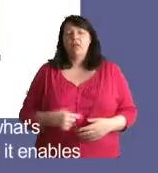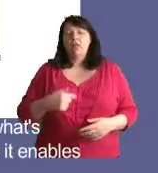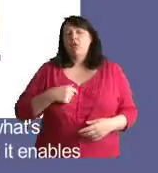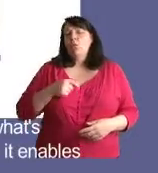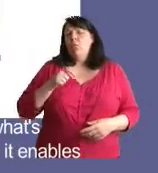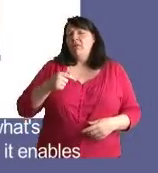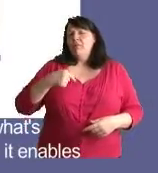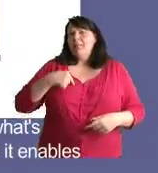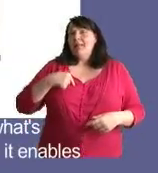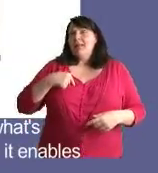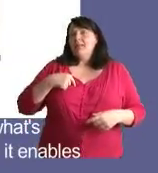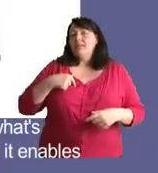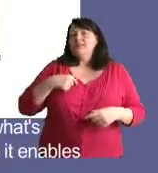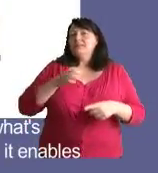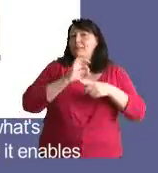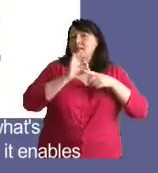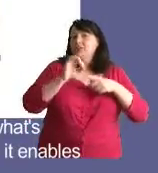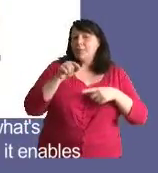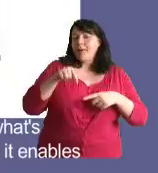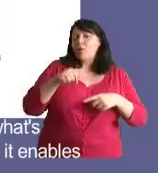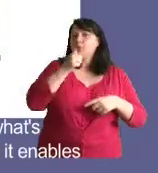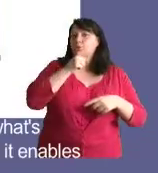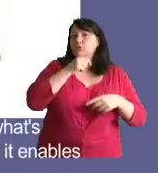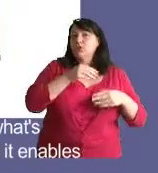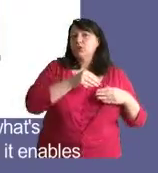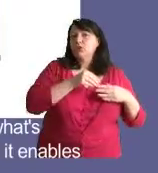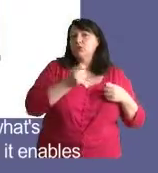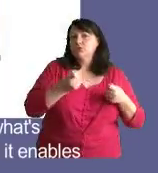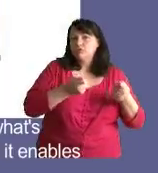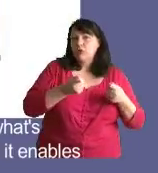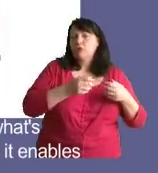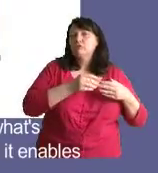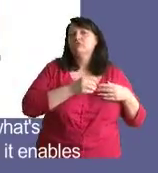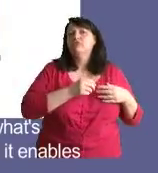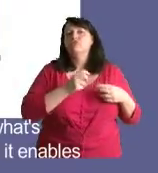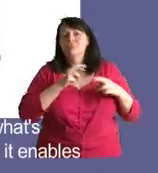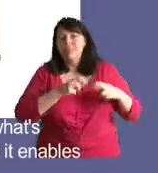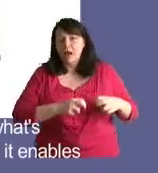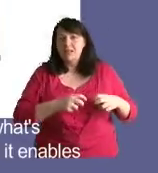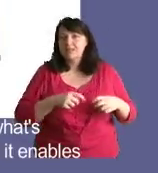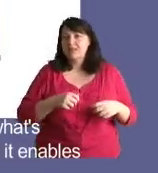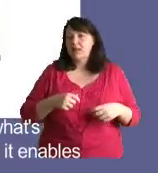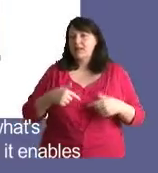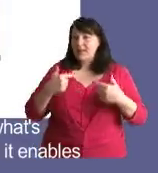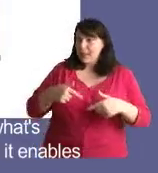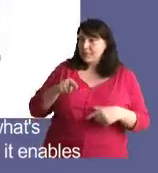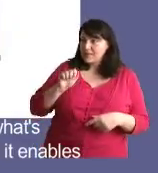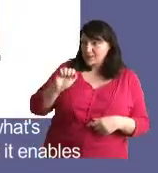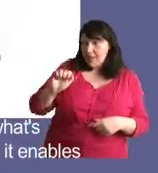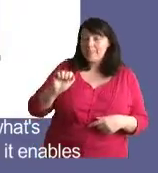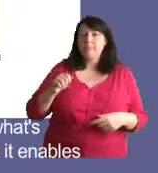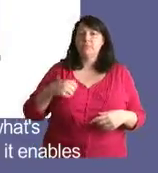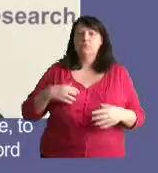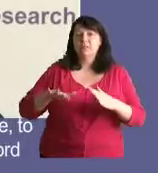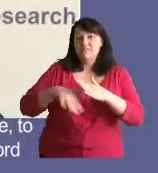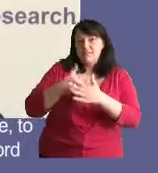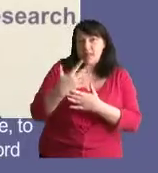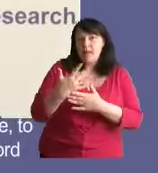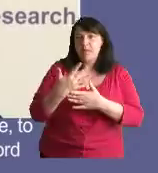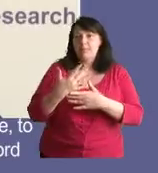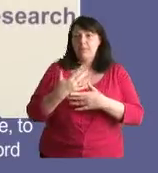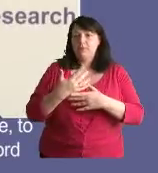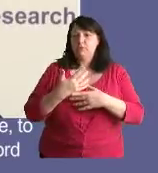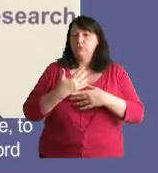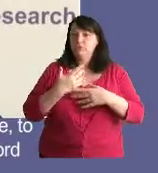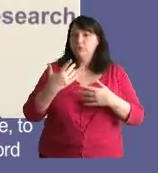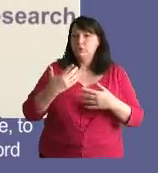The word that for me always highlights what's special about user-controlled research is that it enables people as service users to